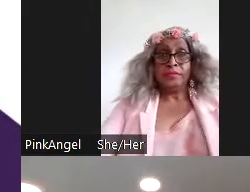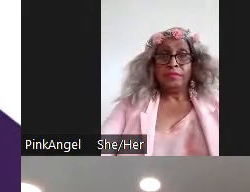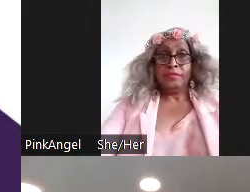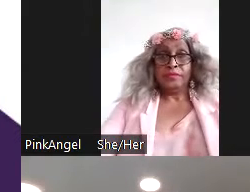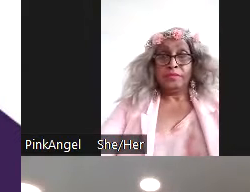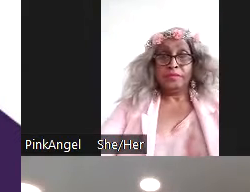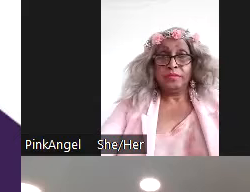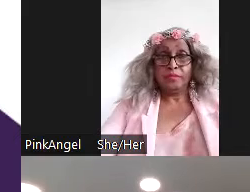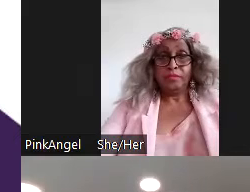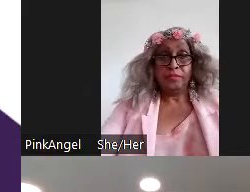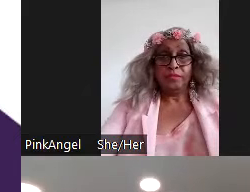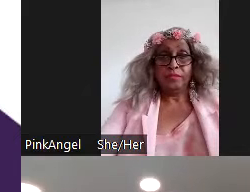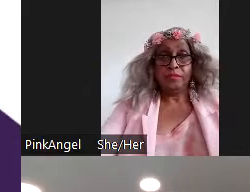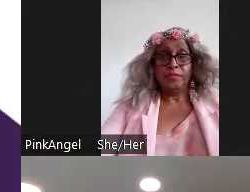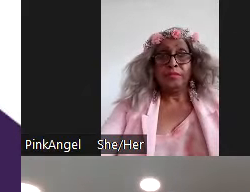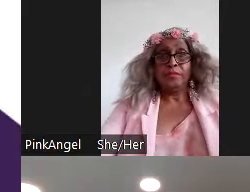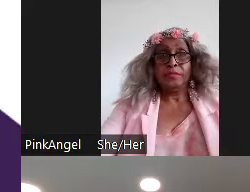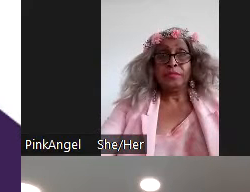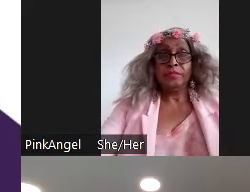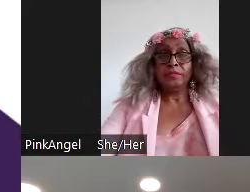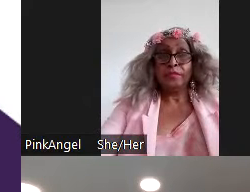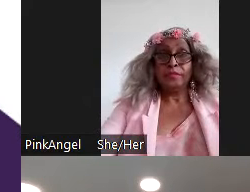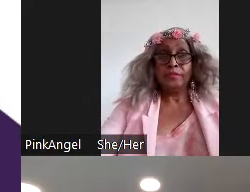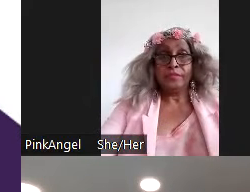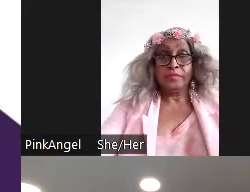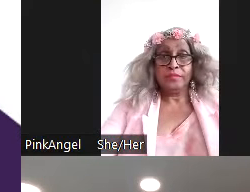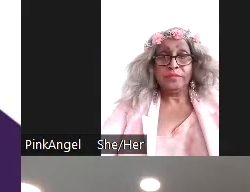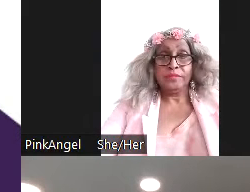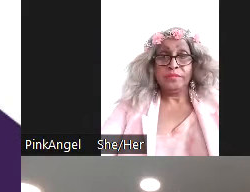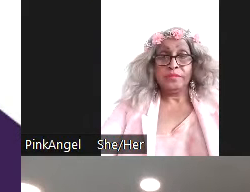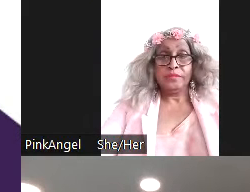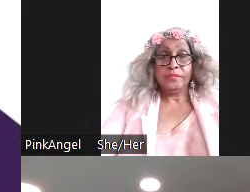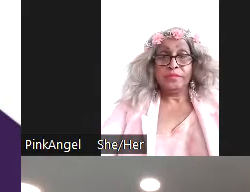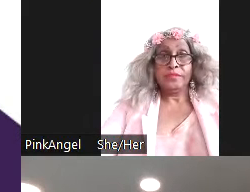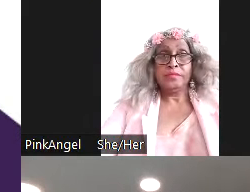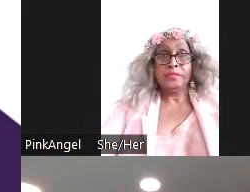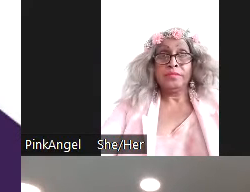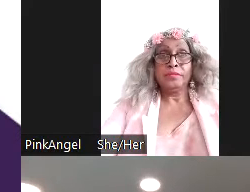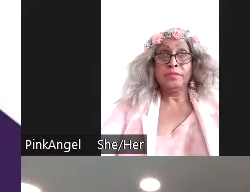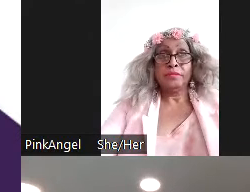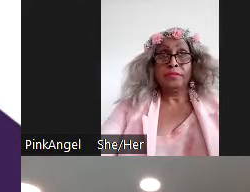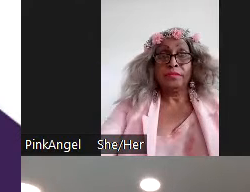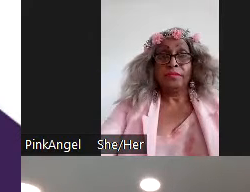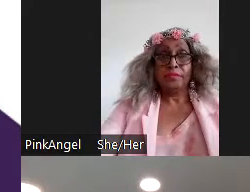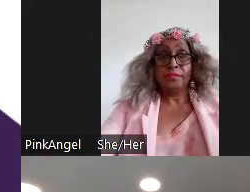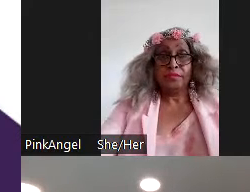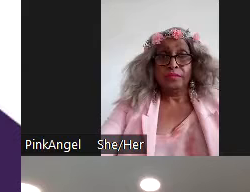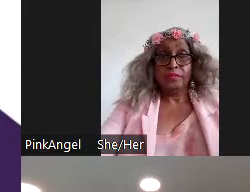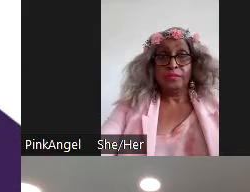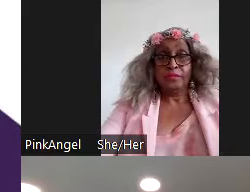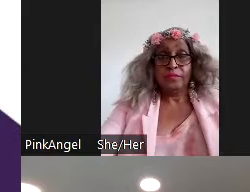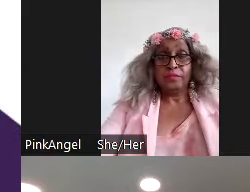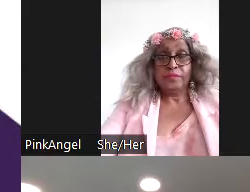respond, look at the warning signs, and support someone that they may be concerned of. We do training for frontline staff, and then